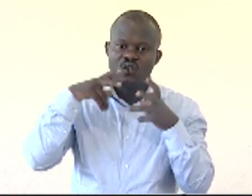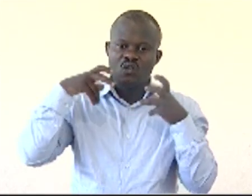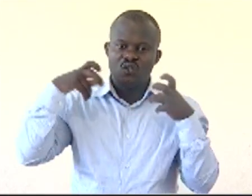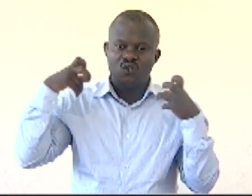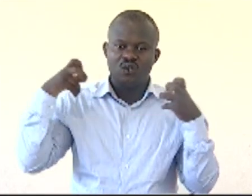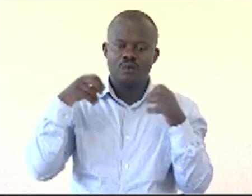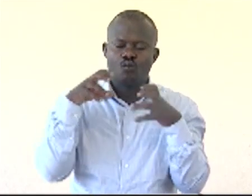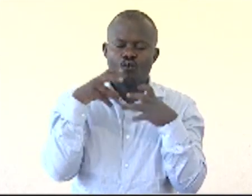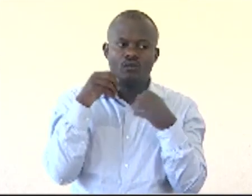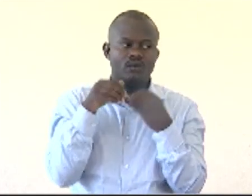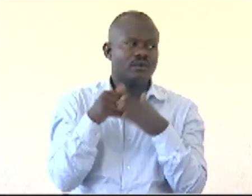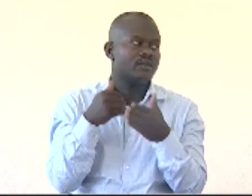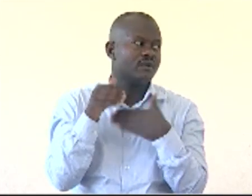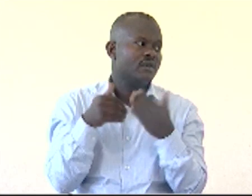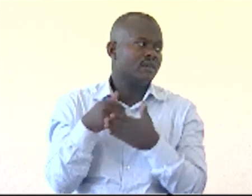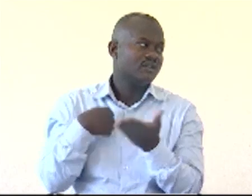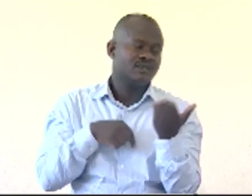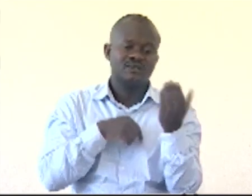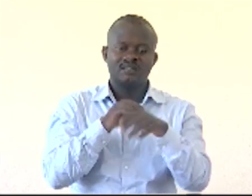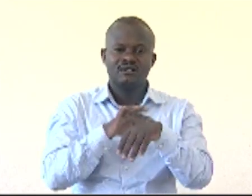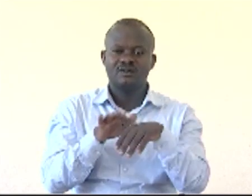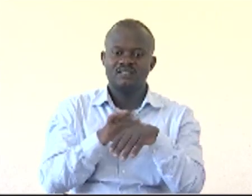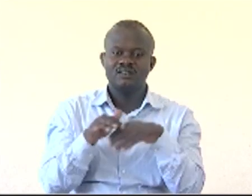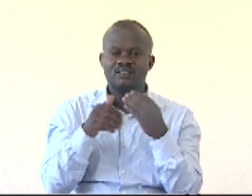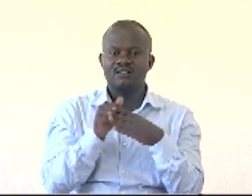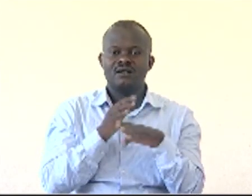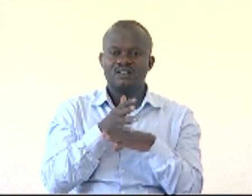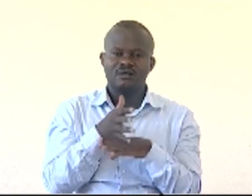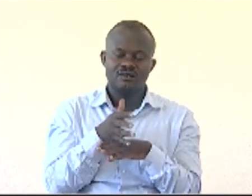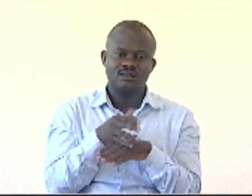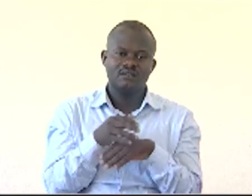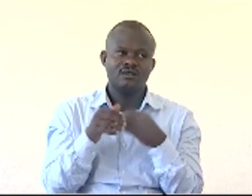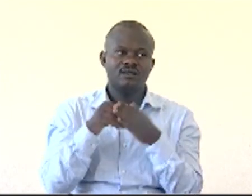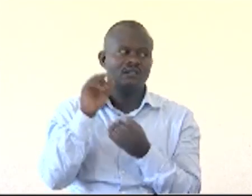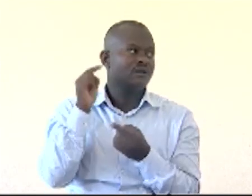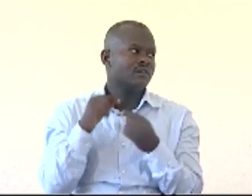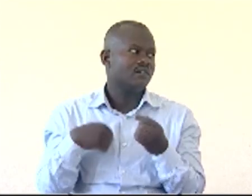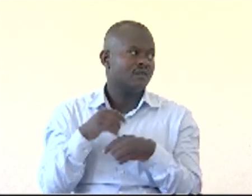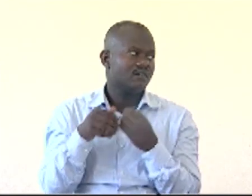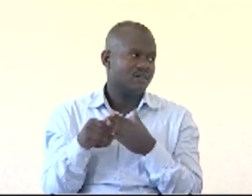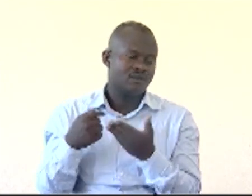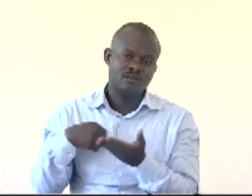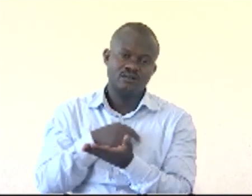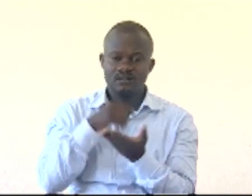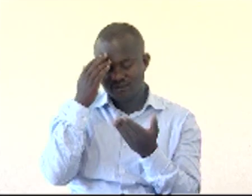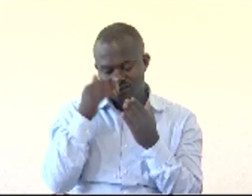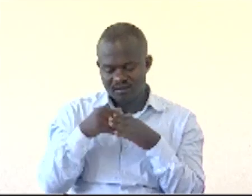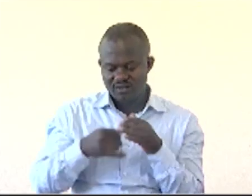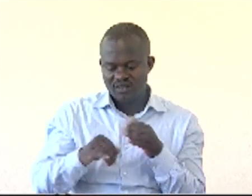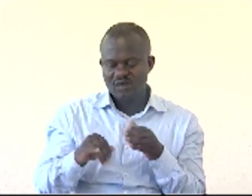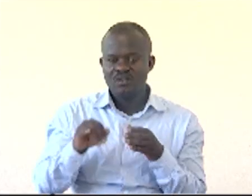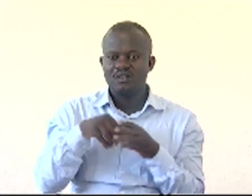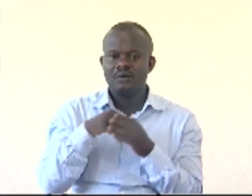dehydrated, wrinkled skin, extreme thirsty, reduced urine output because you are already